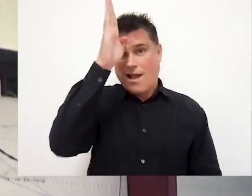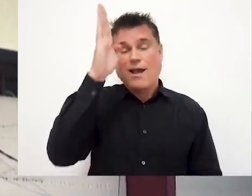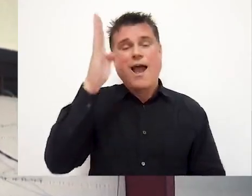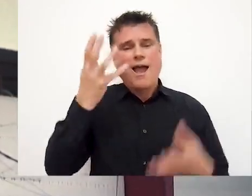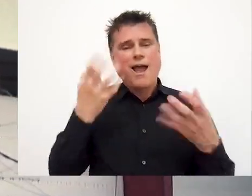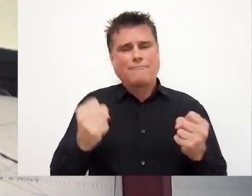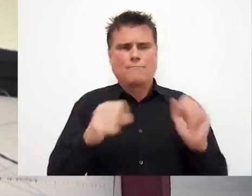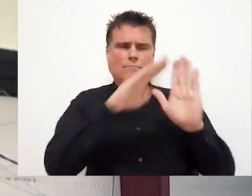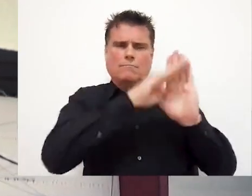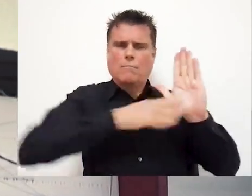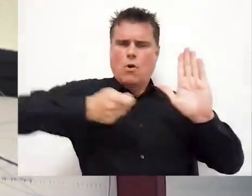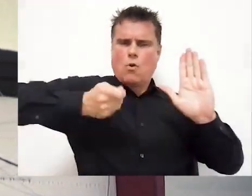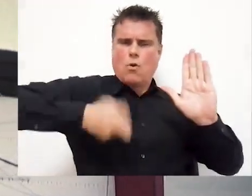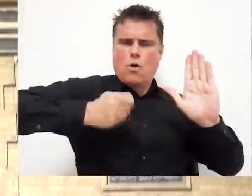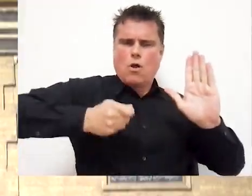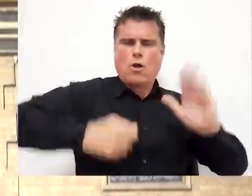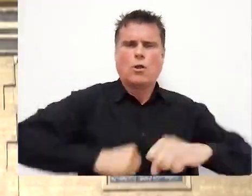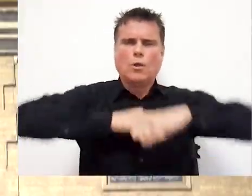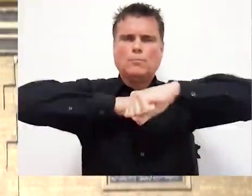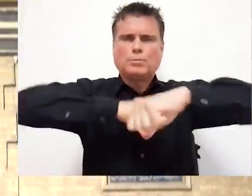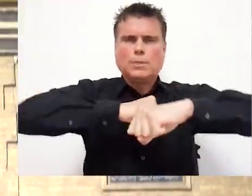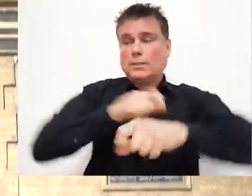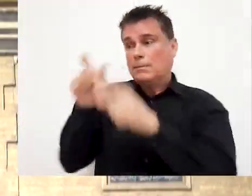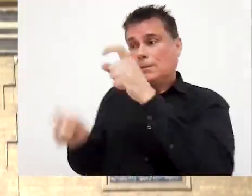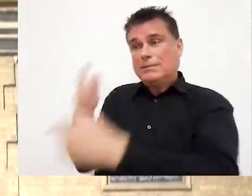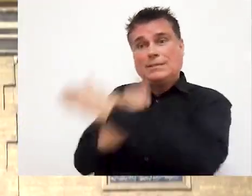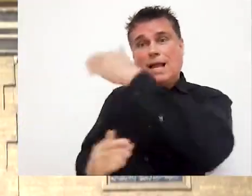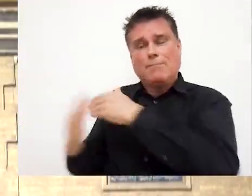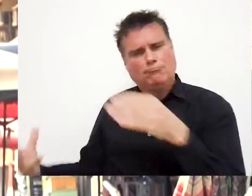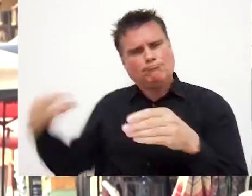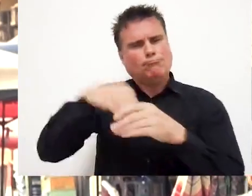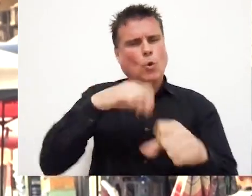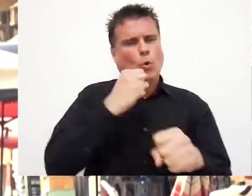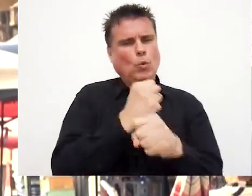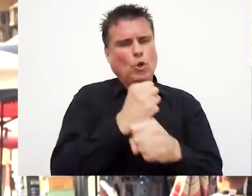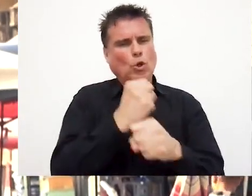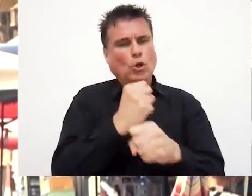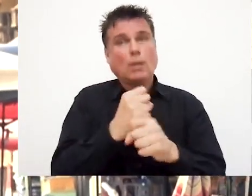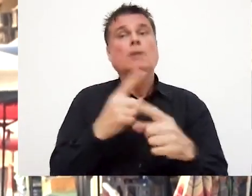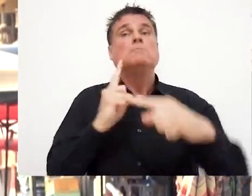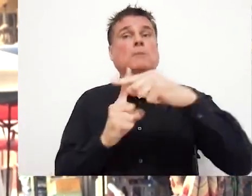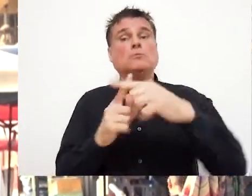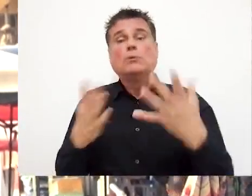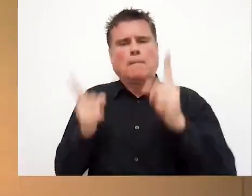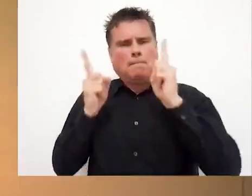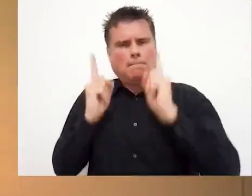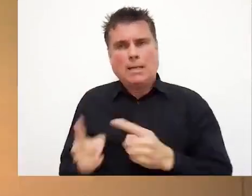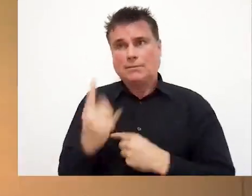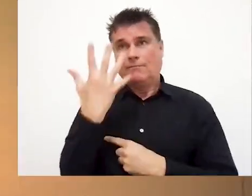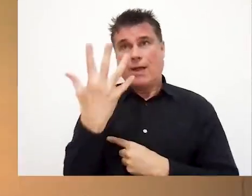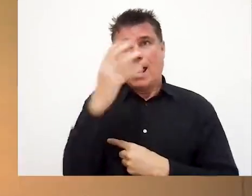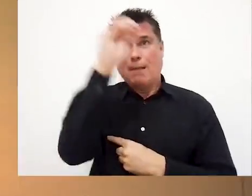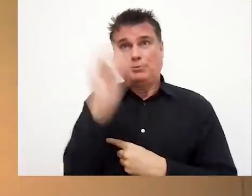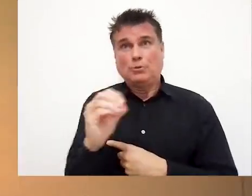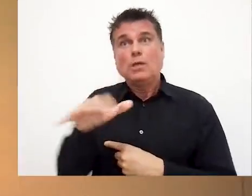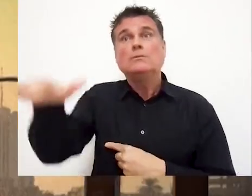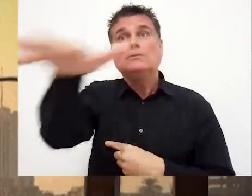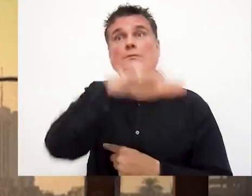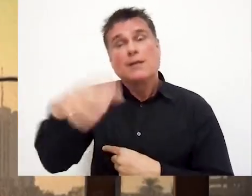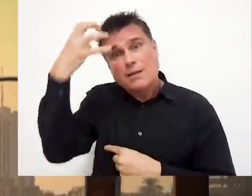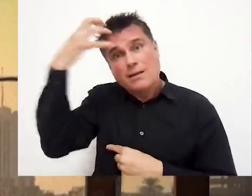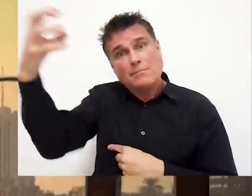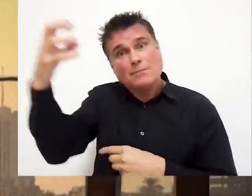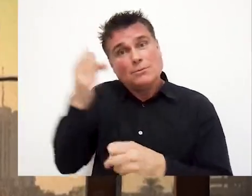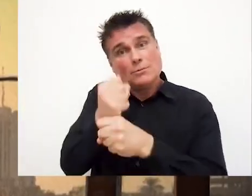Iraq has laws protecting employment rights for those with disabilities, including a mandate to reserve 5% of public sector jobs